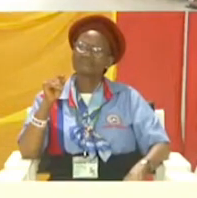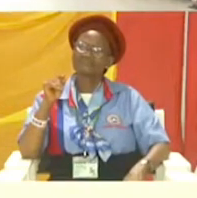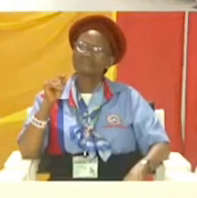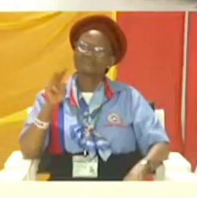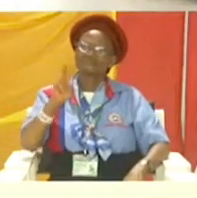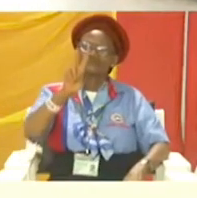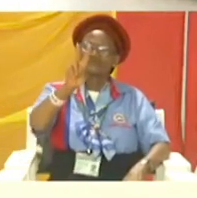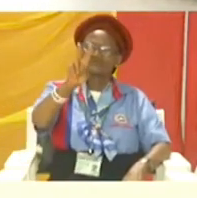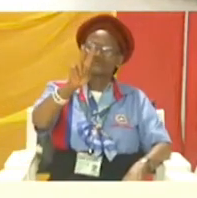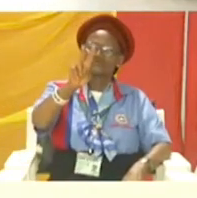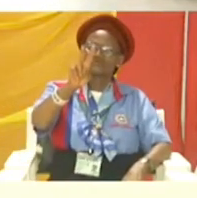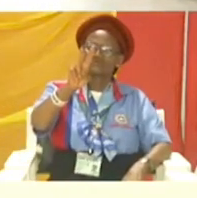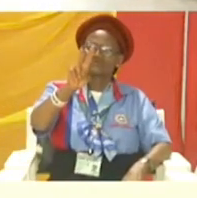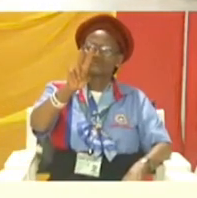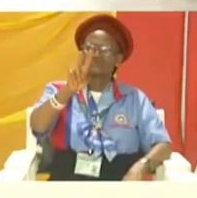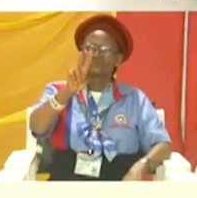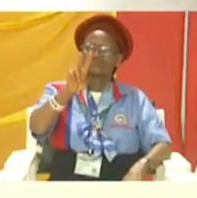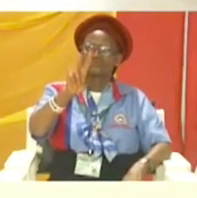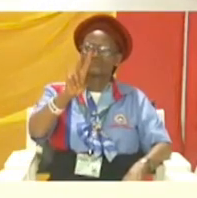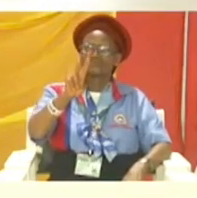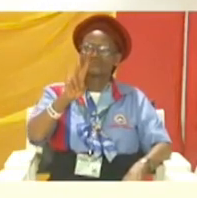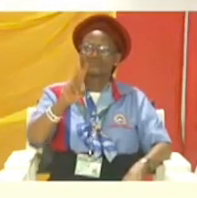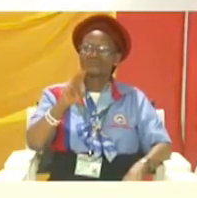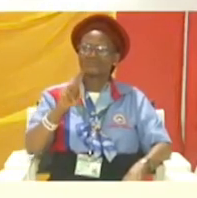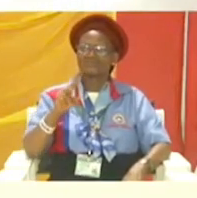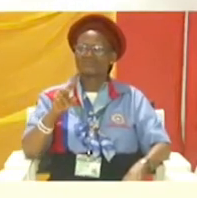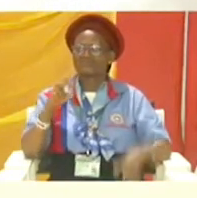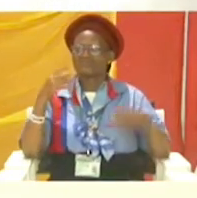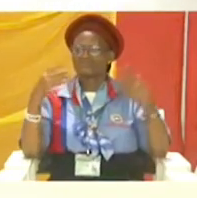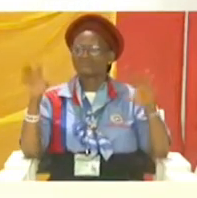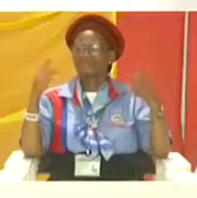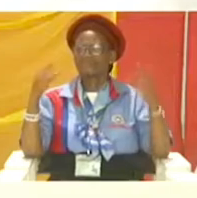Two. AG.